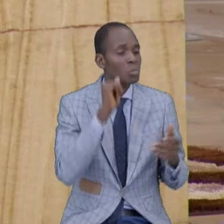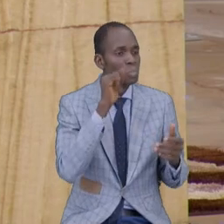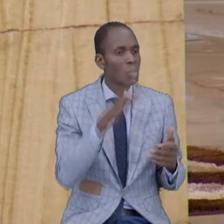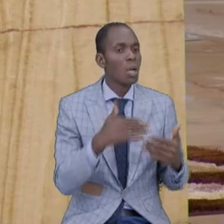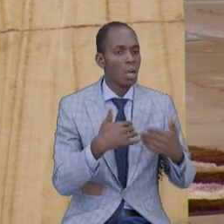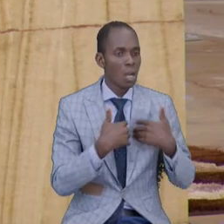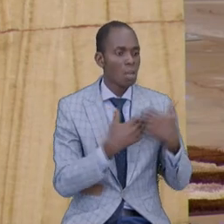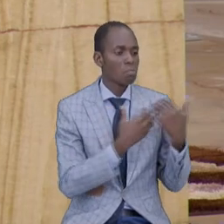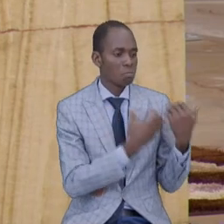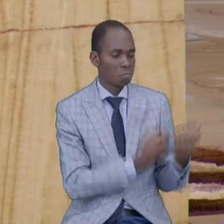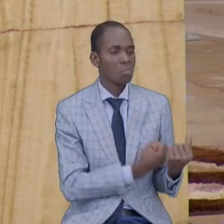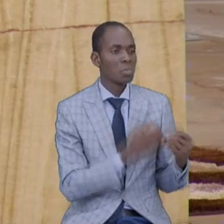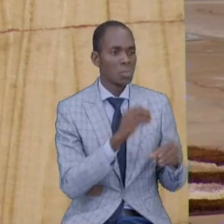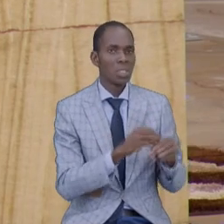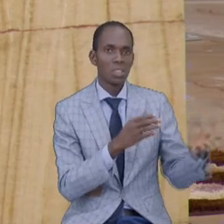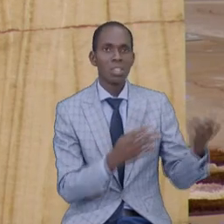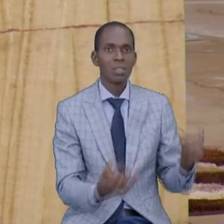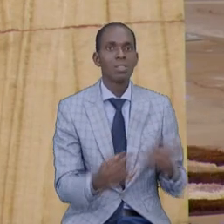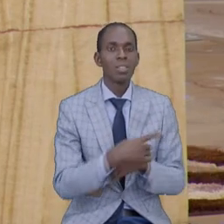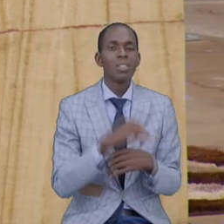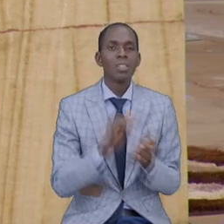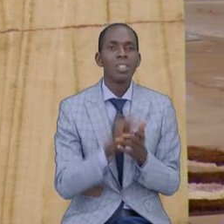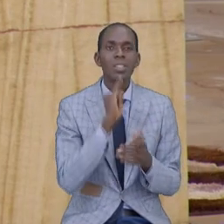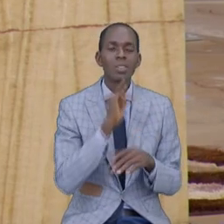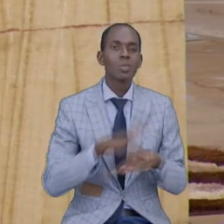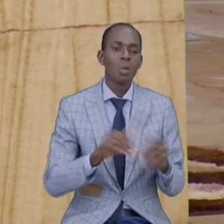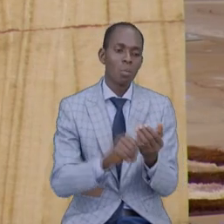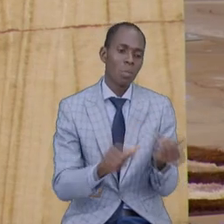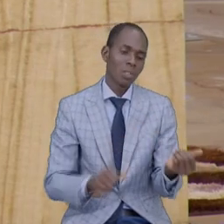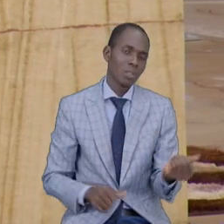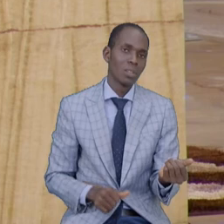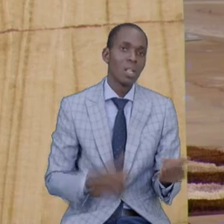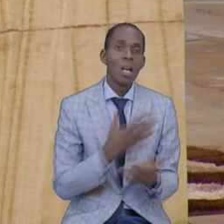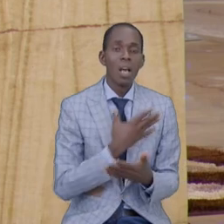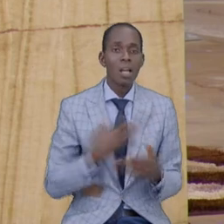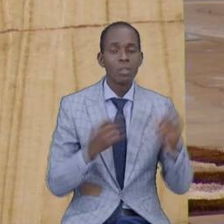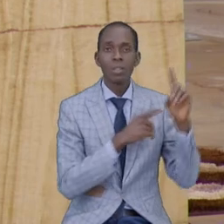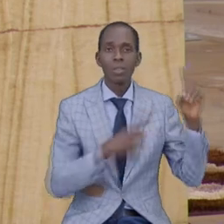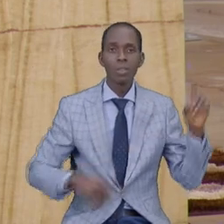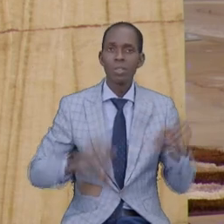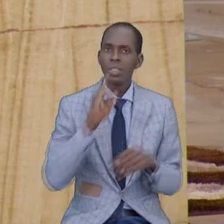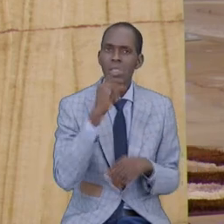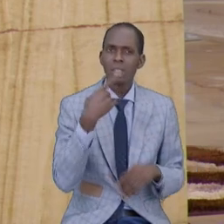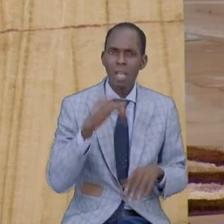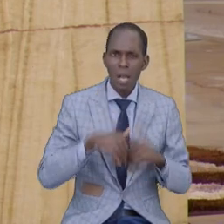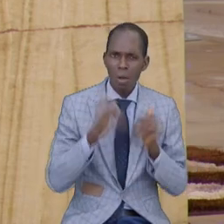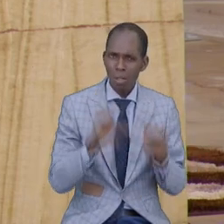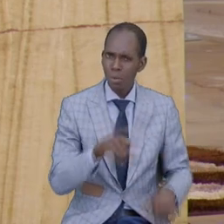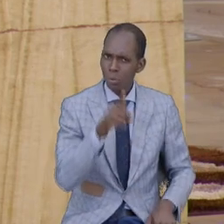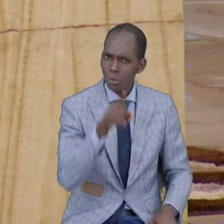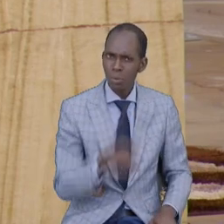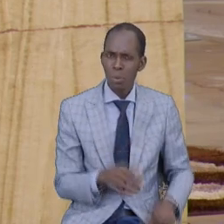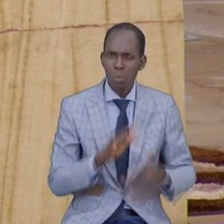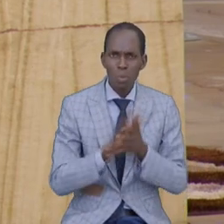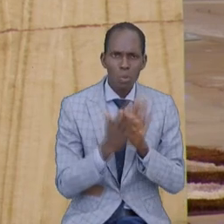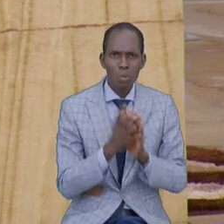in here in there today. That's backsliding. And the Lord is saying, how can you become so